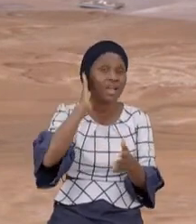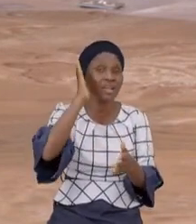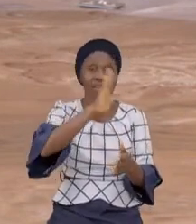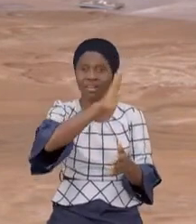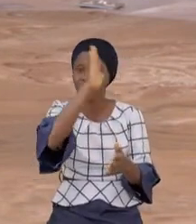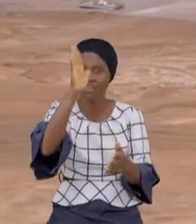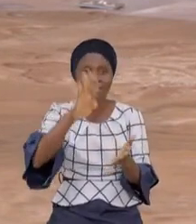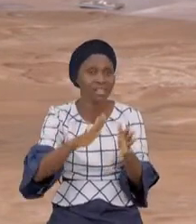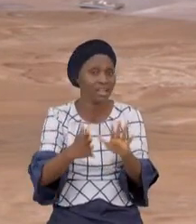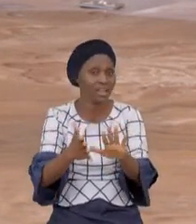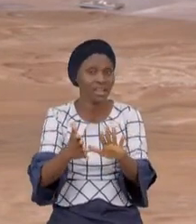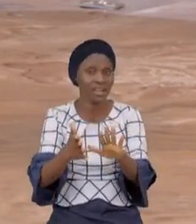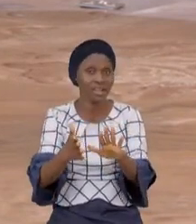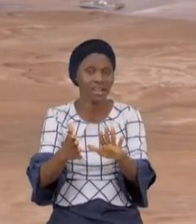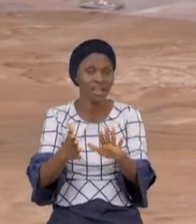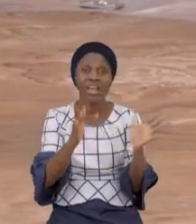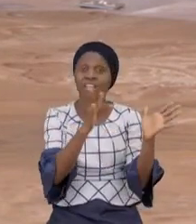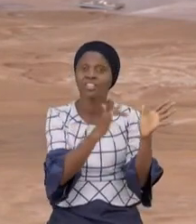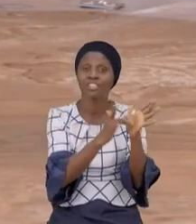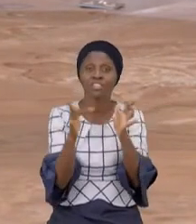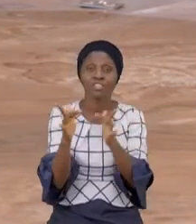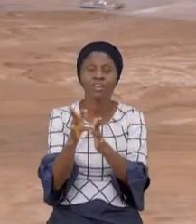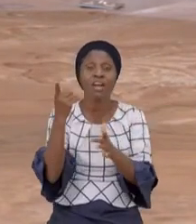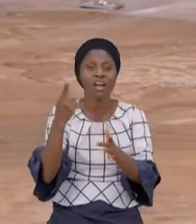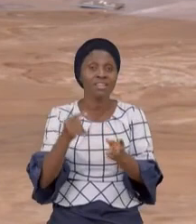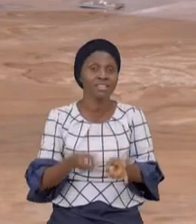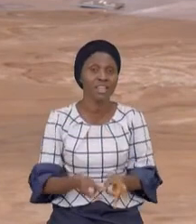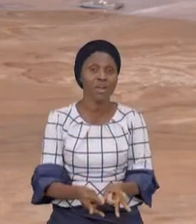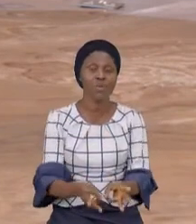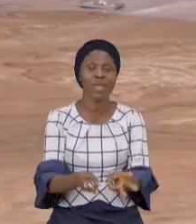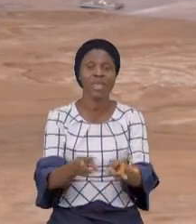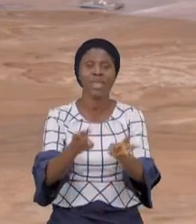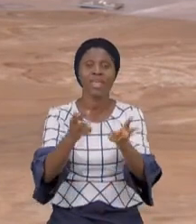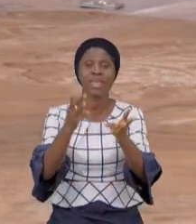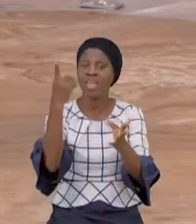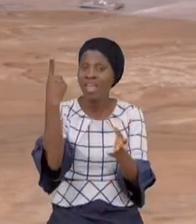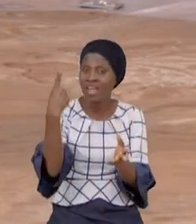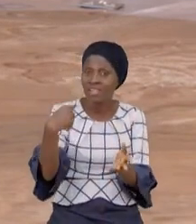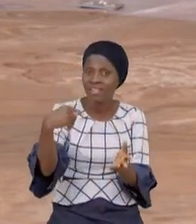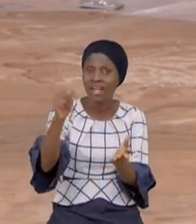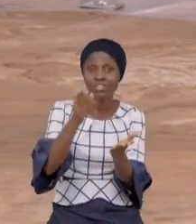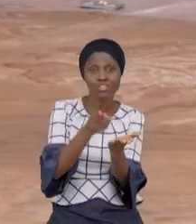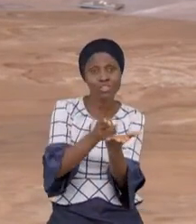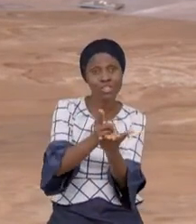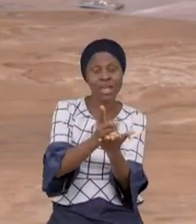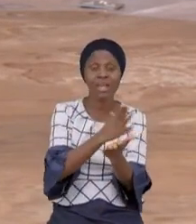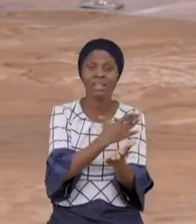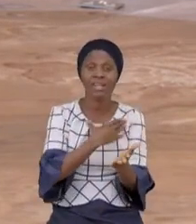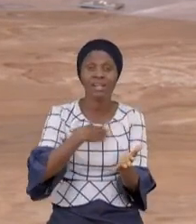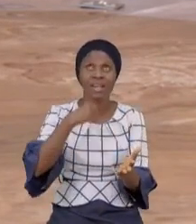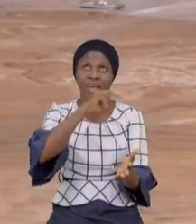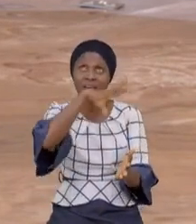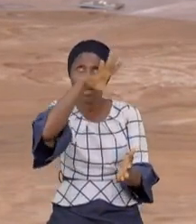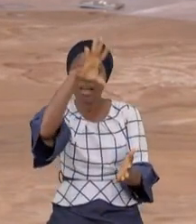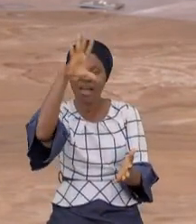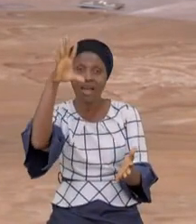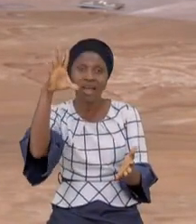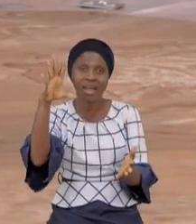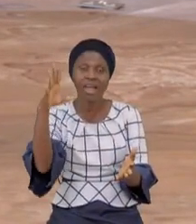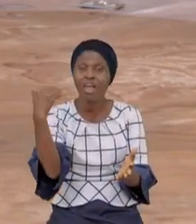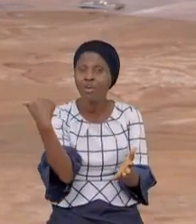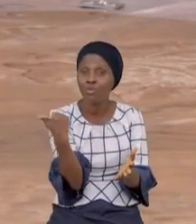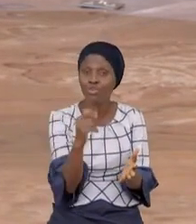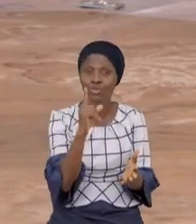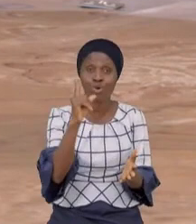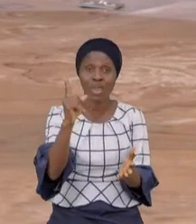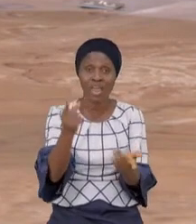shall never die, never die. Jesus, the way, and the